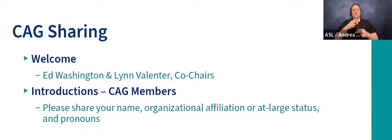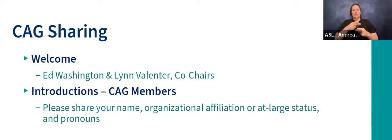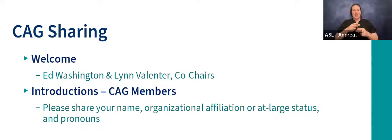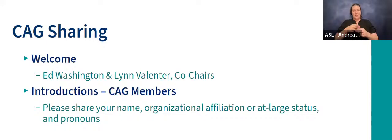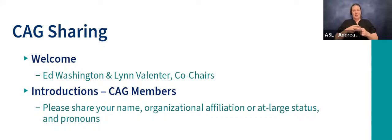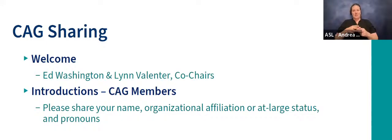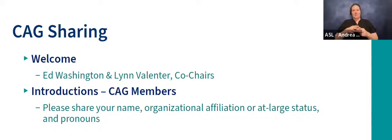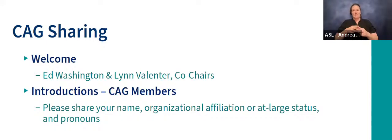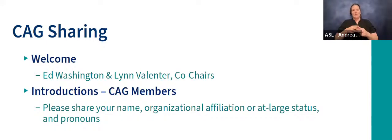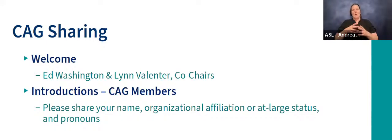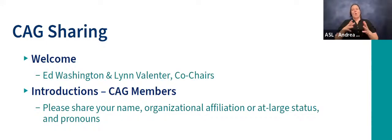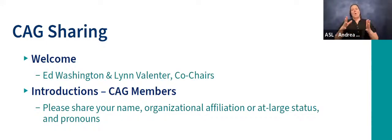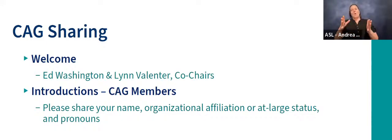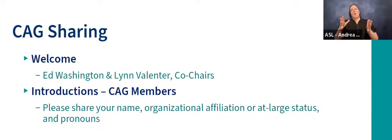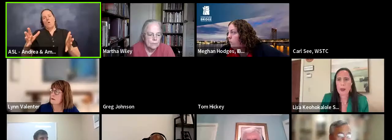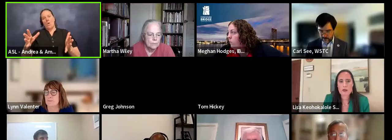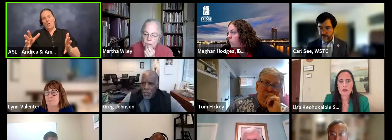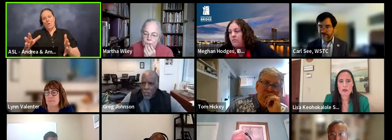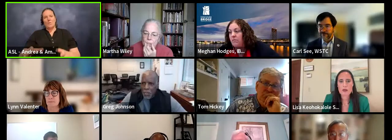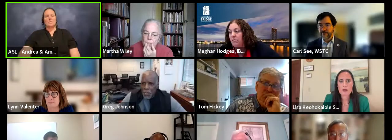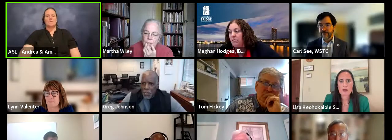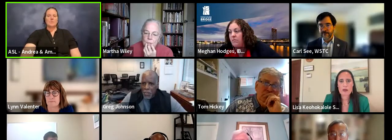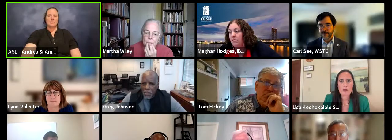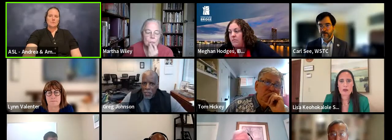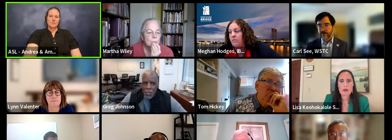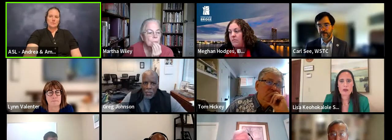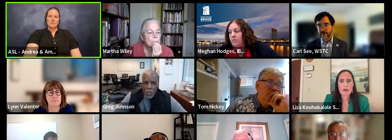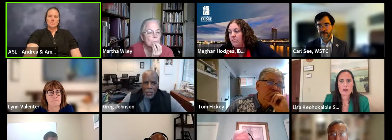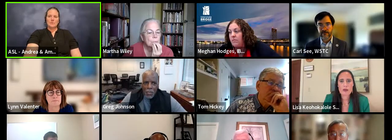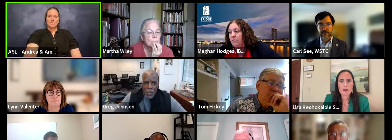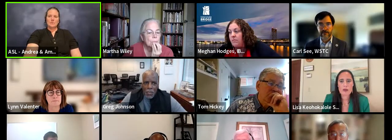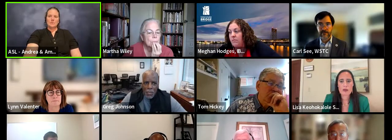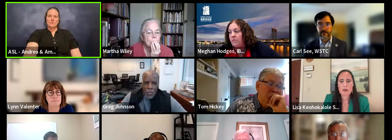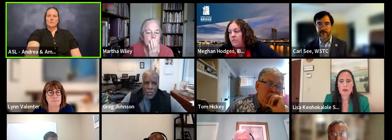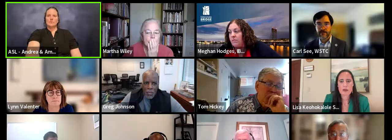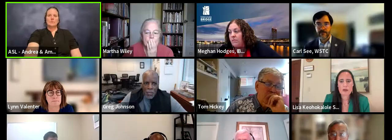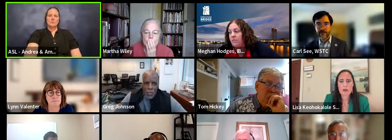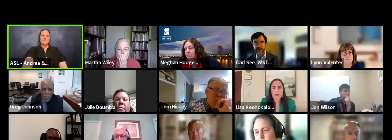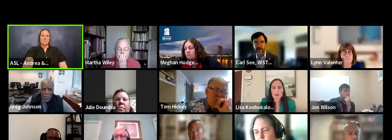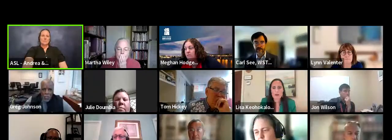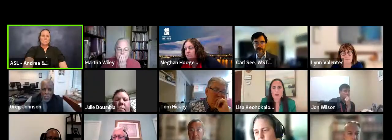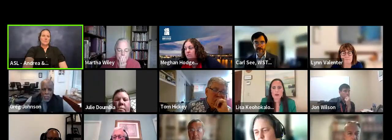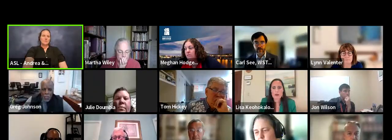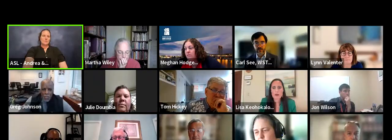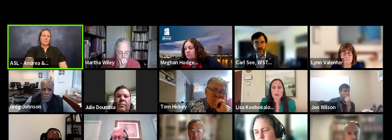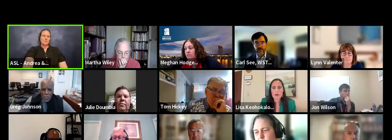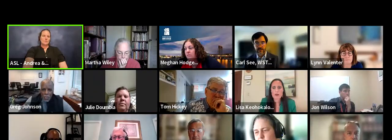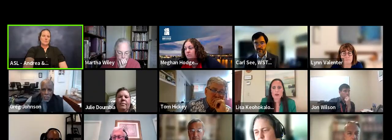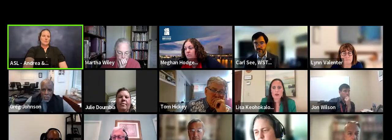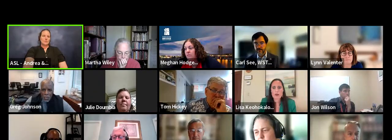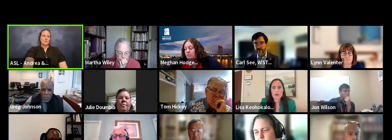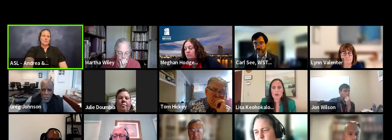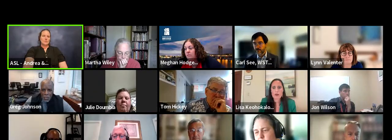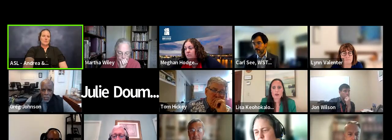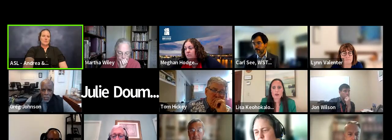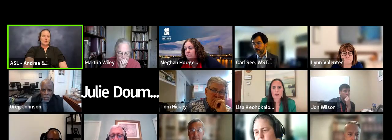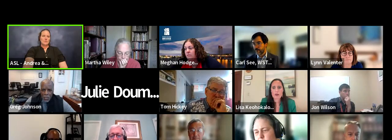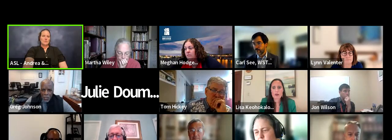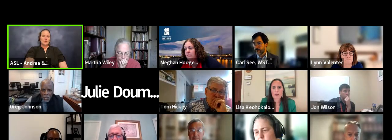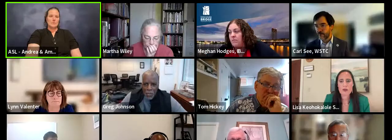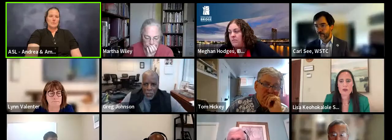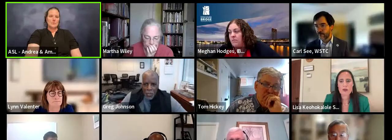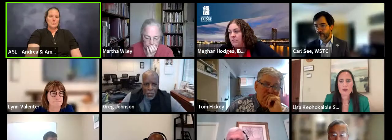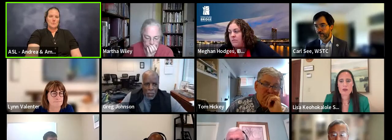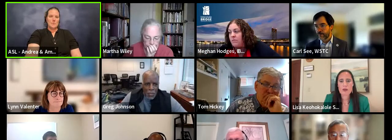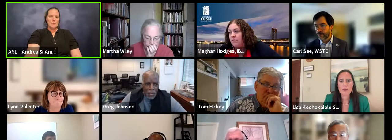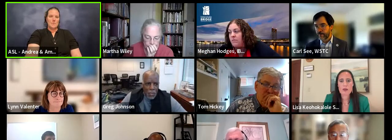see. Oh, I see. Okay. And real quickly before we do that, Lynn, I don't know if you wanted to welcome our newest member,